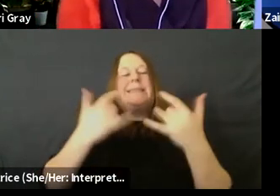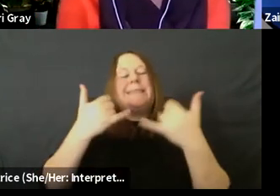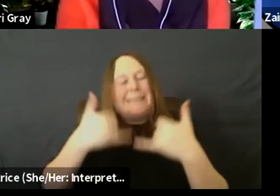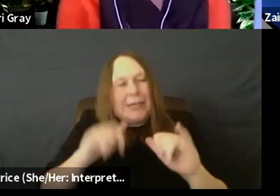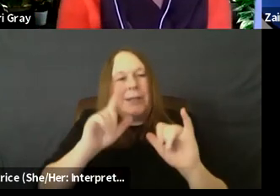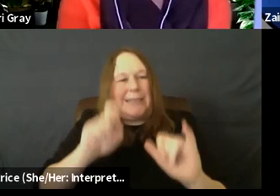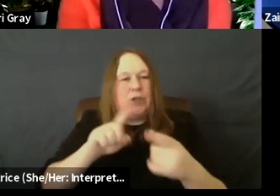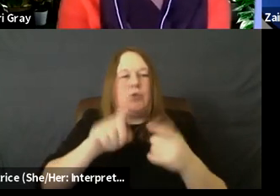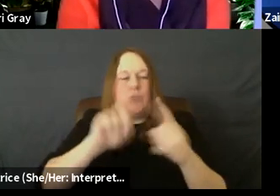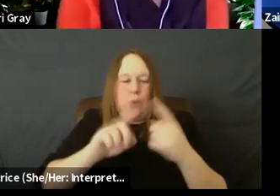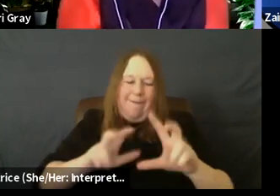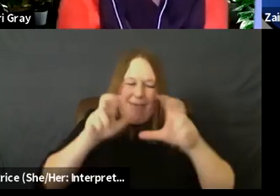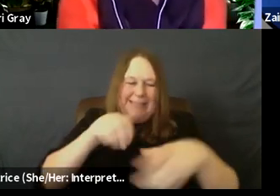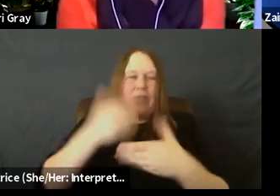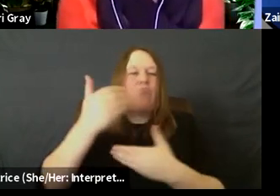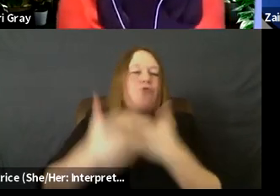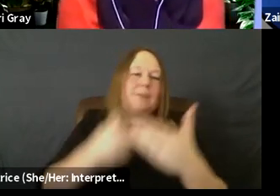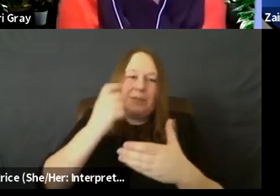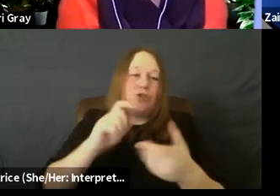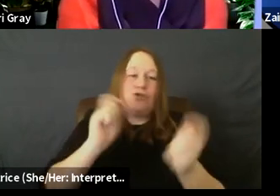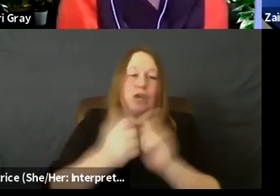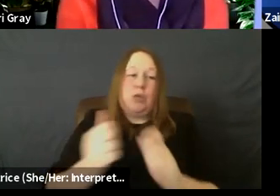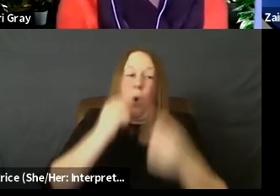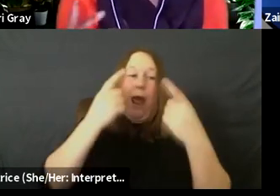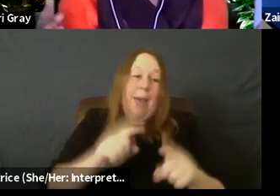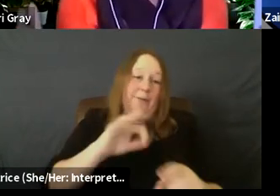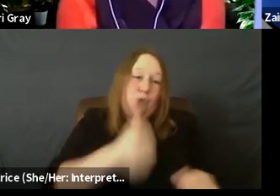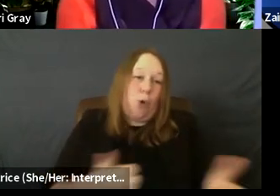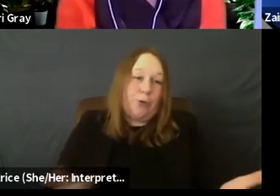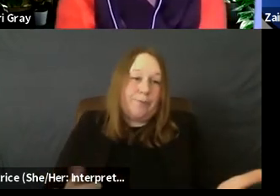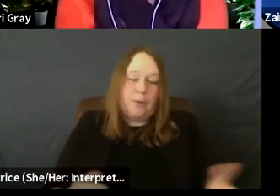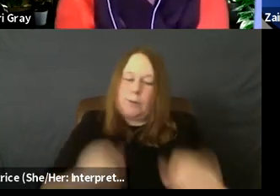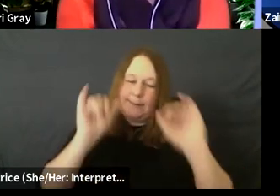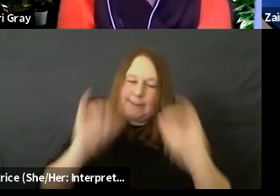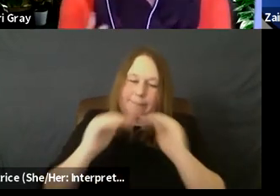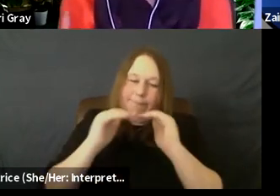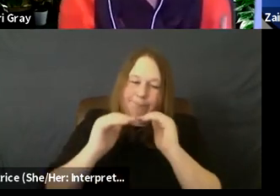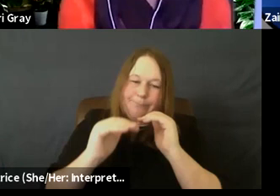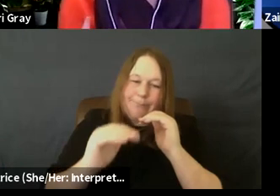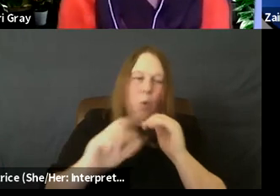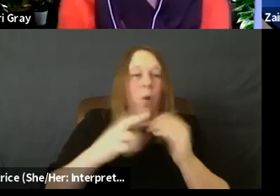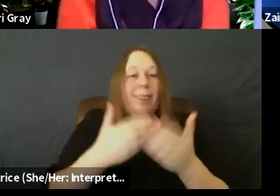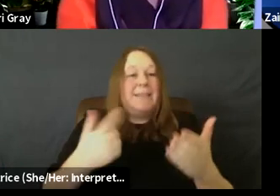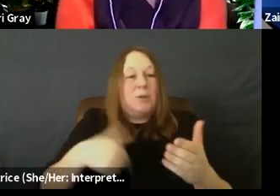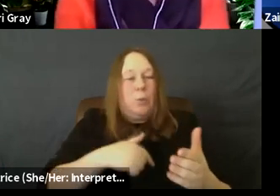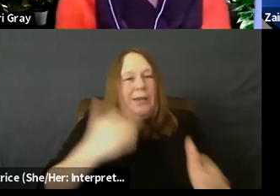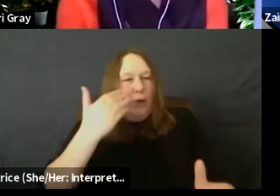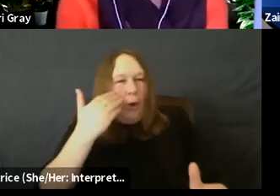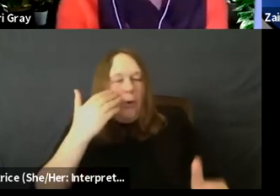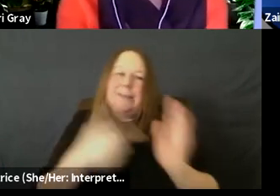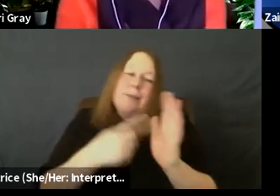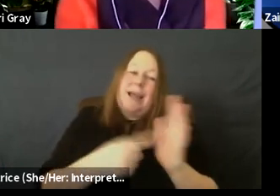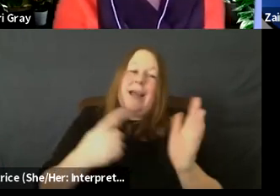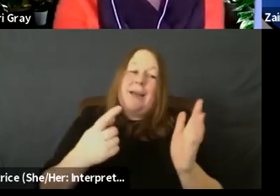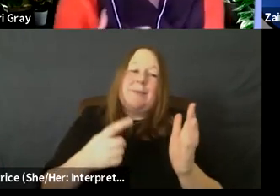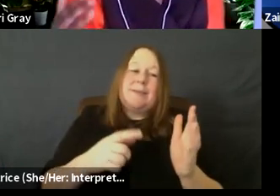invest in the process because change won't happen otherwise. It will stay the same or things that we, you know, sometimes we want